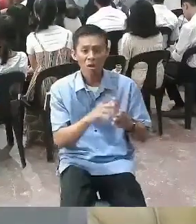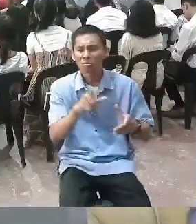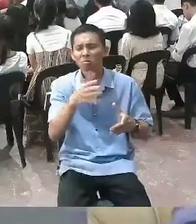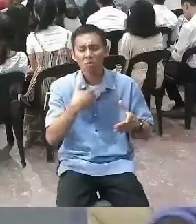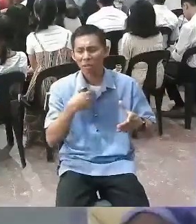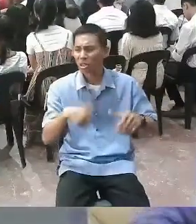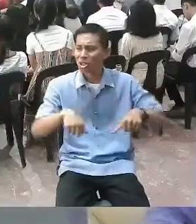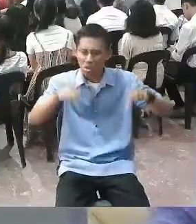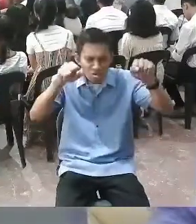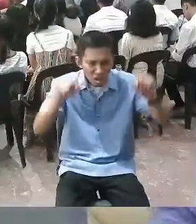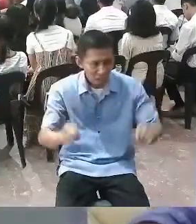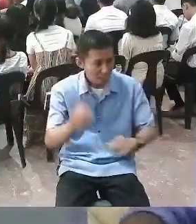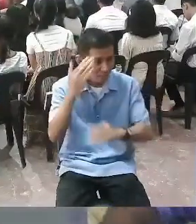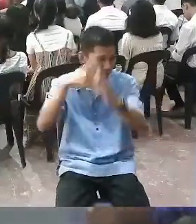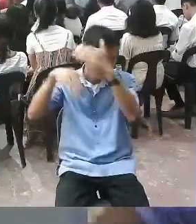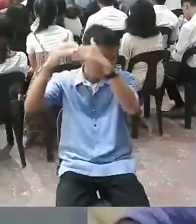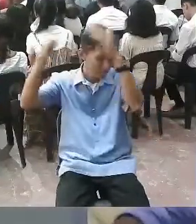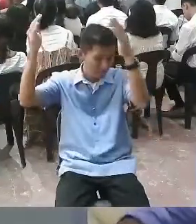to heaven, okay?